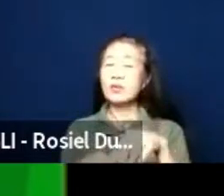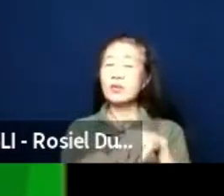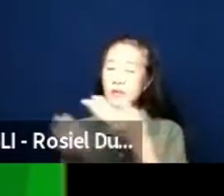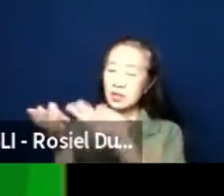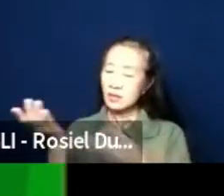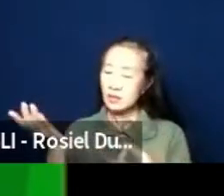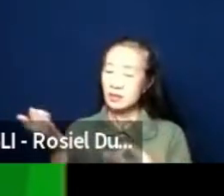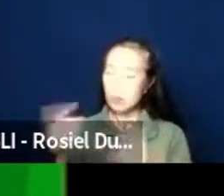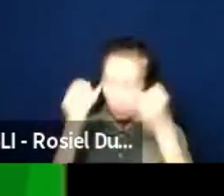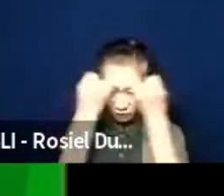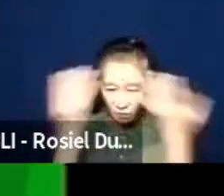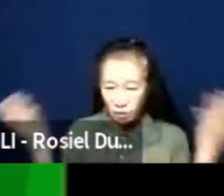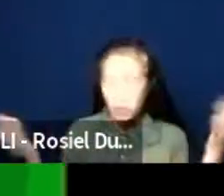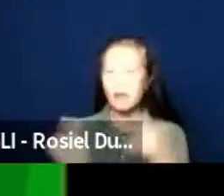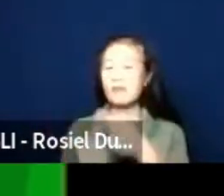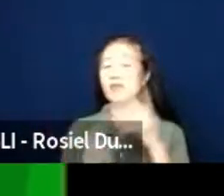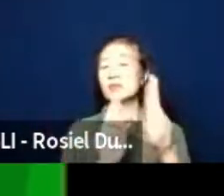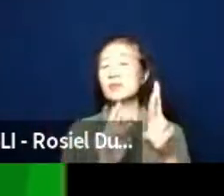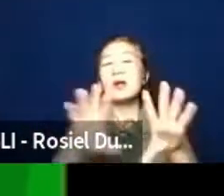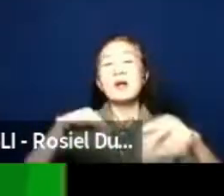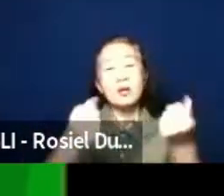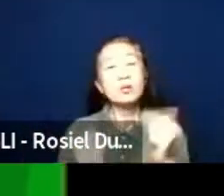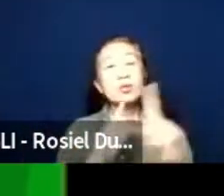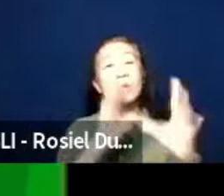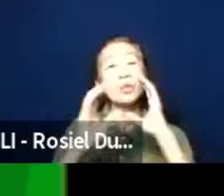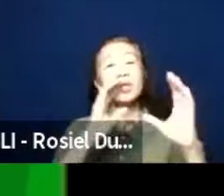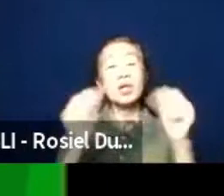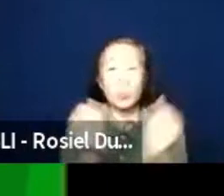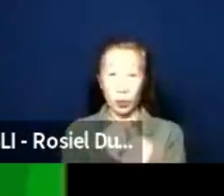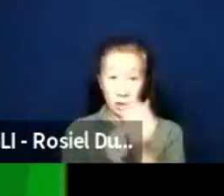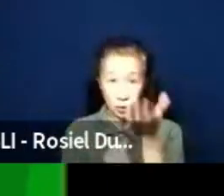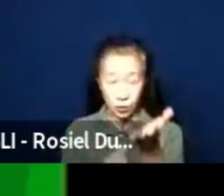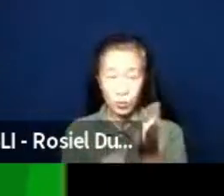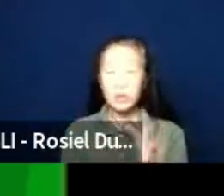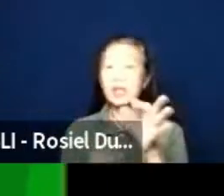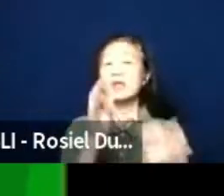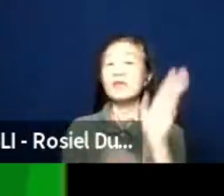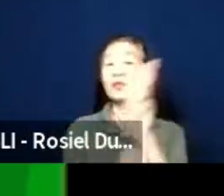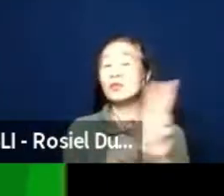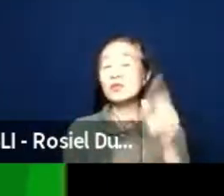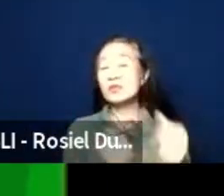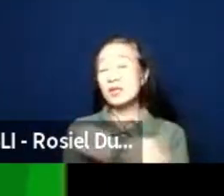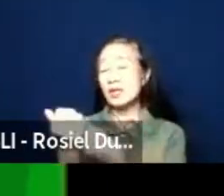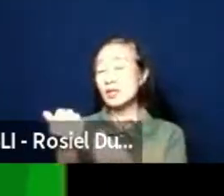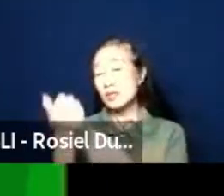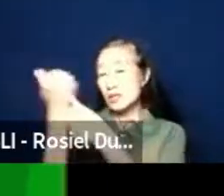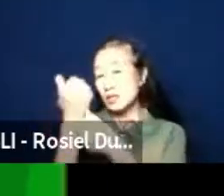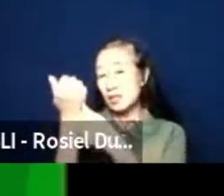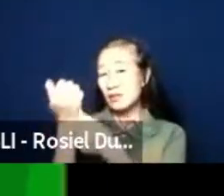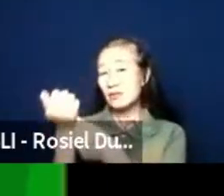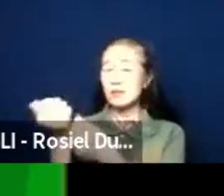first responders and others how to communicate with you. If you use assistive device